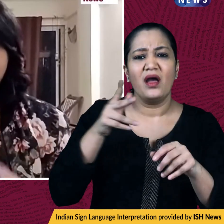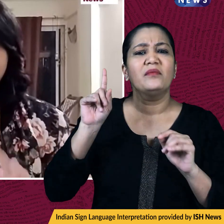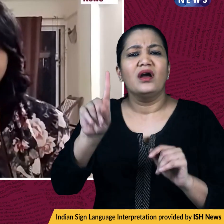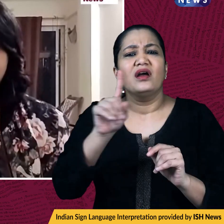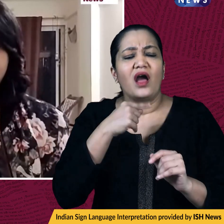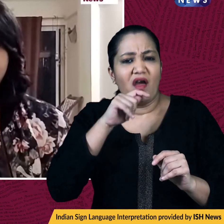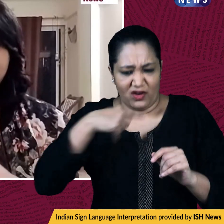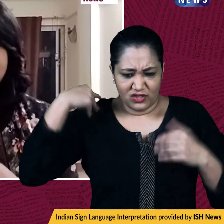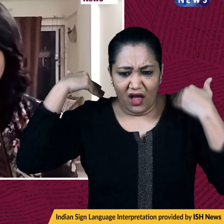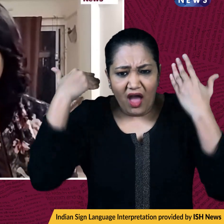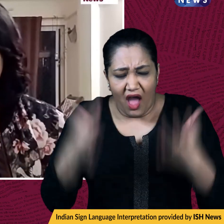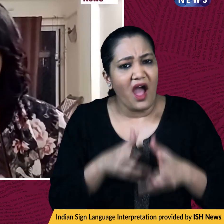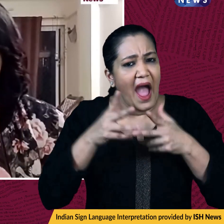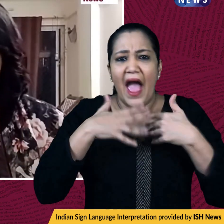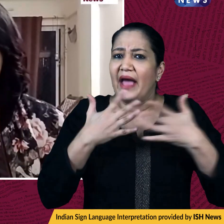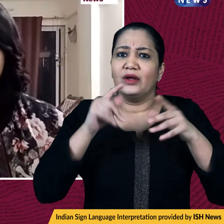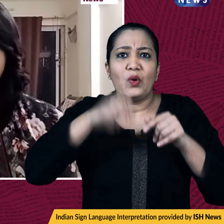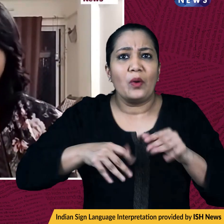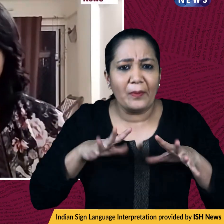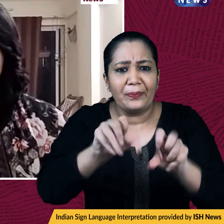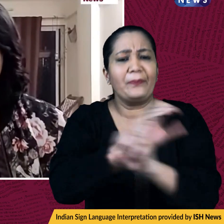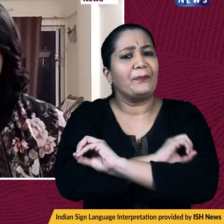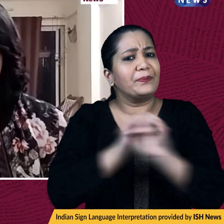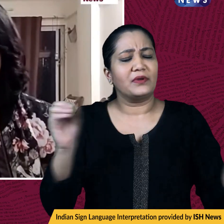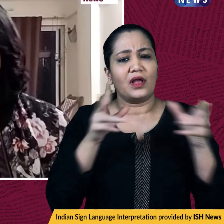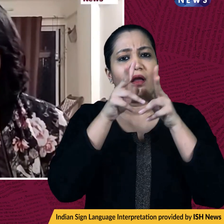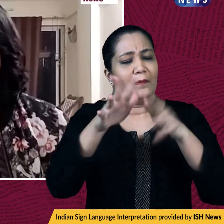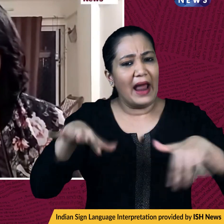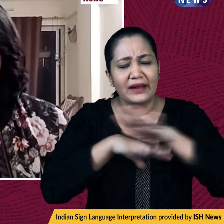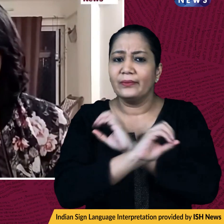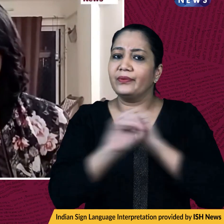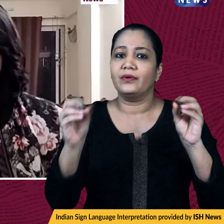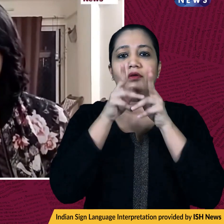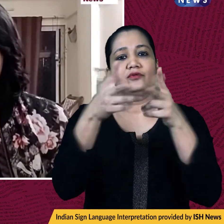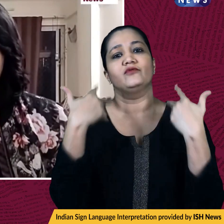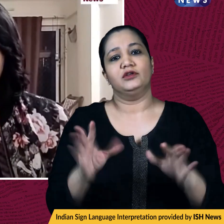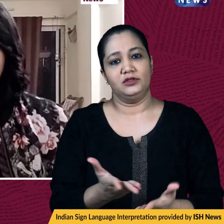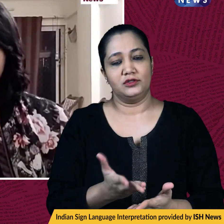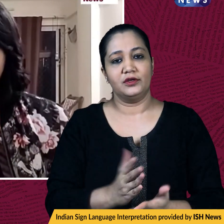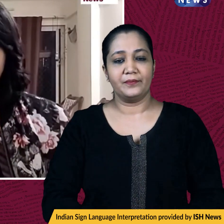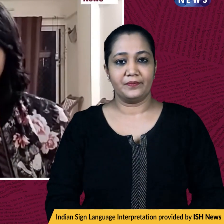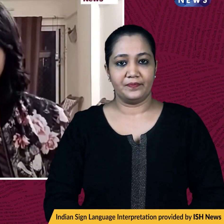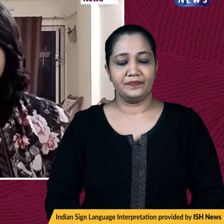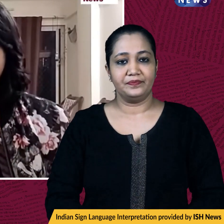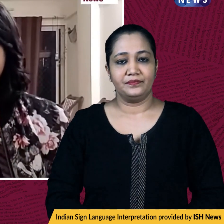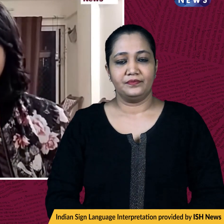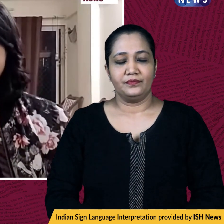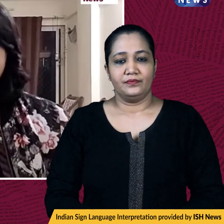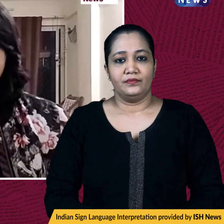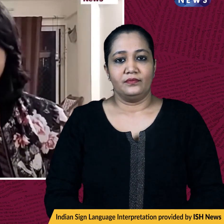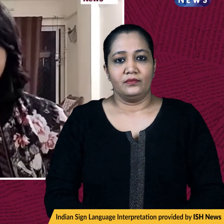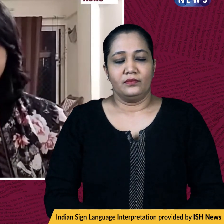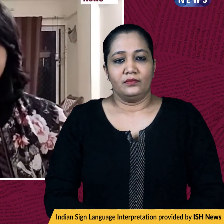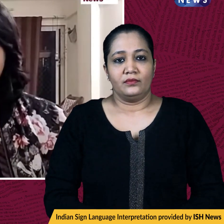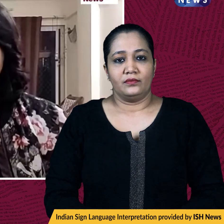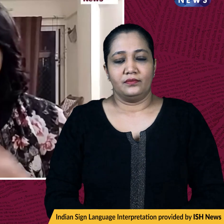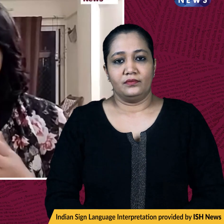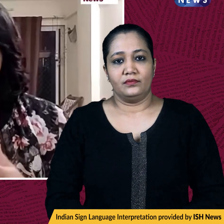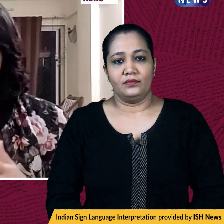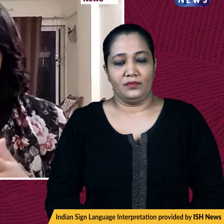across the globe. Focusing on Ukraine crisis at this point in time, Russia president has